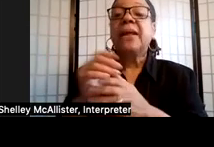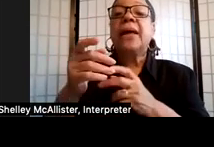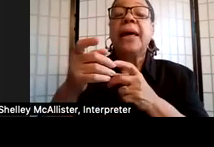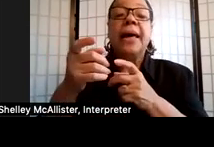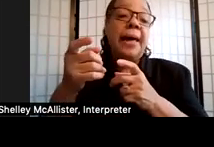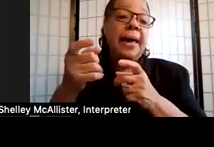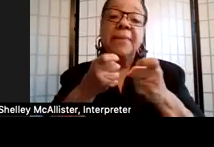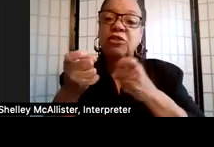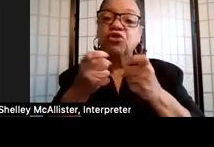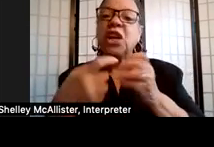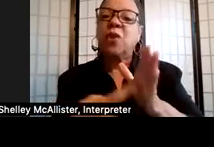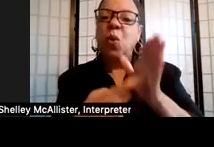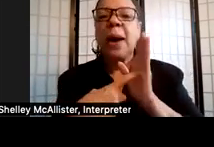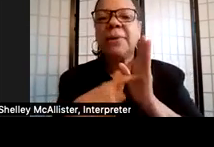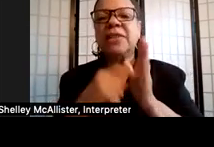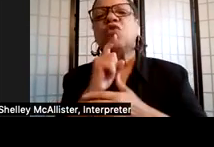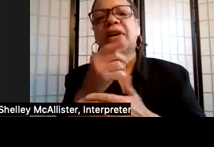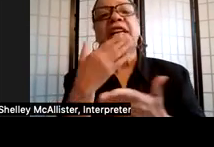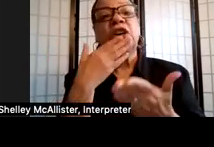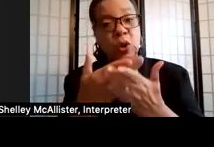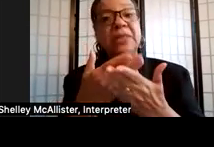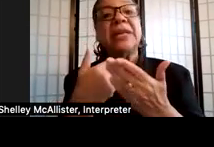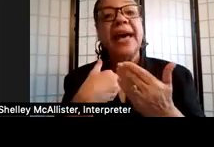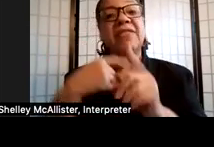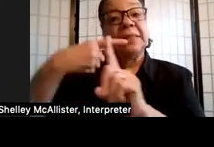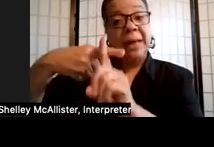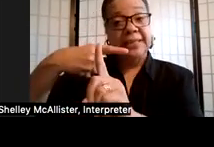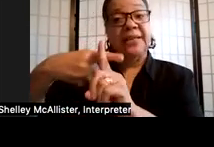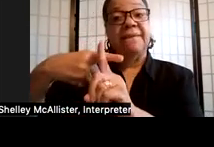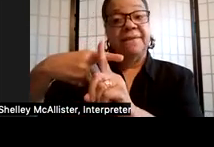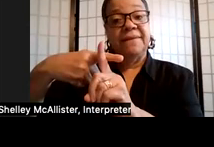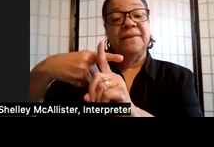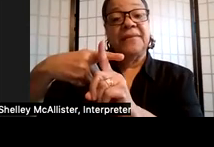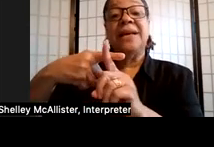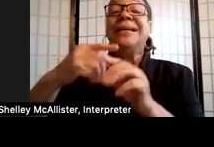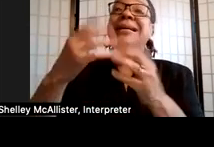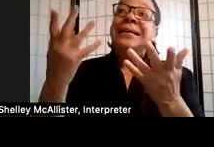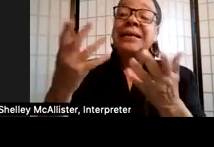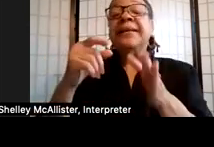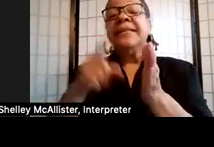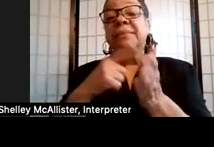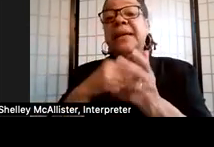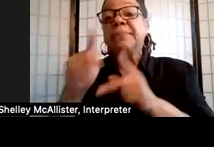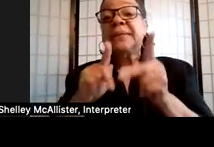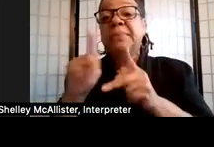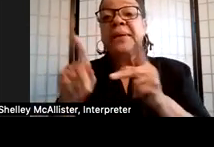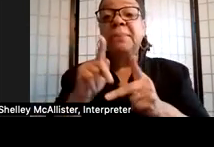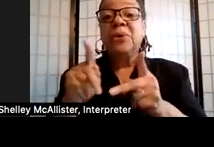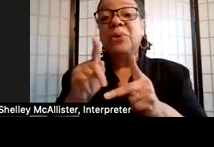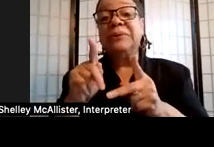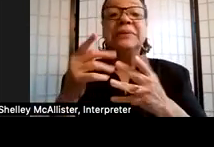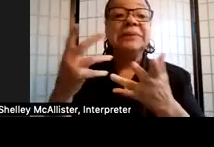are really a good thing, a positive thing, although sometimes I know people groan, but